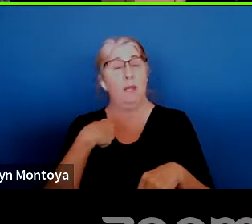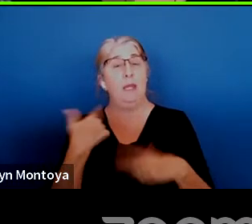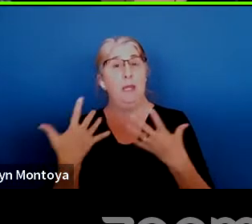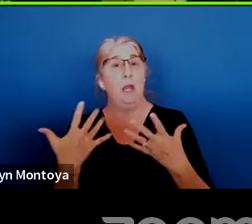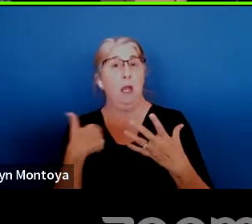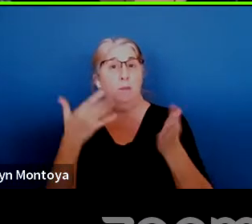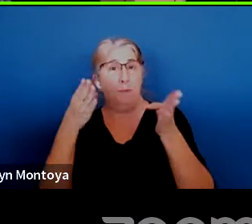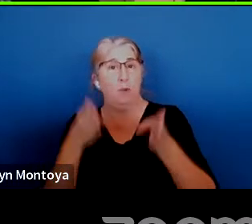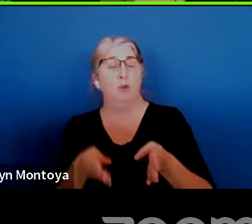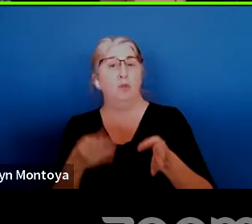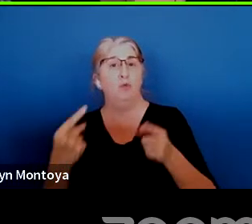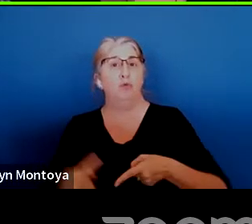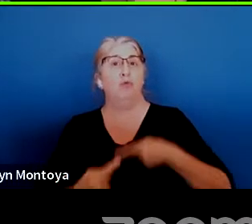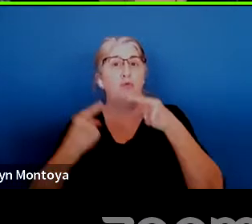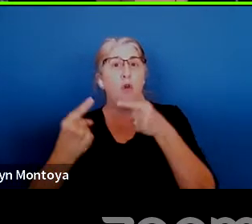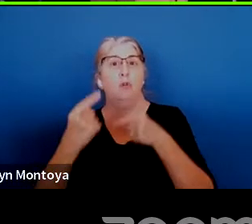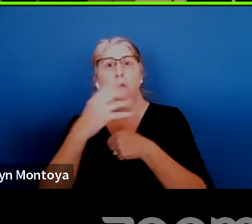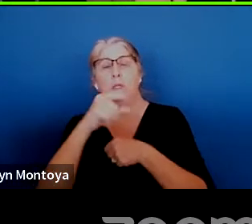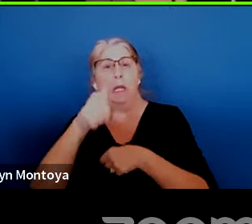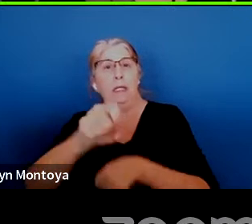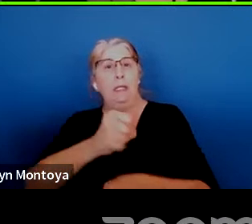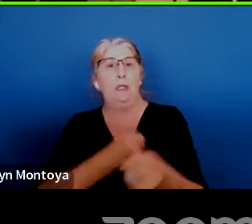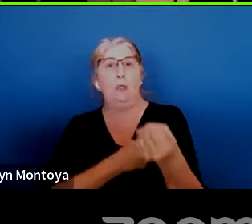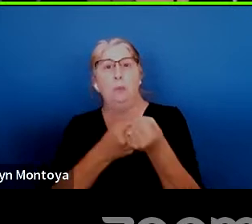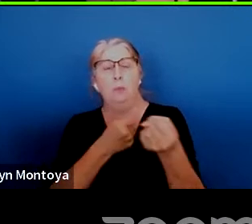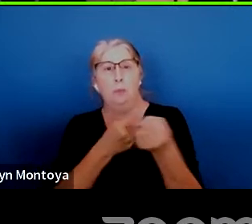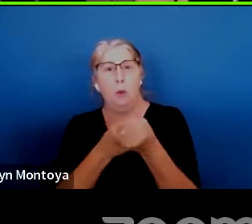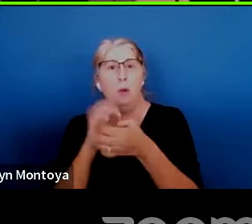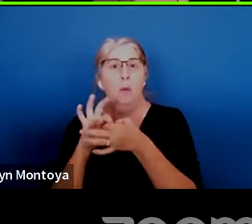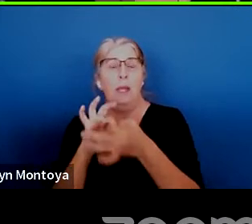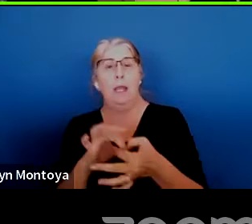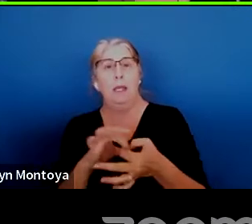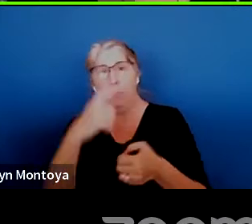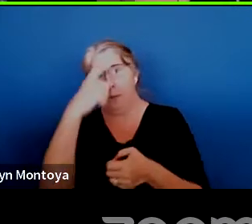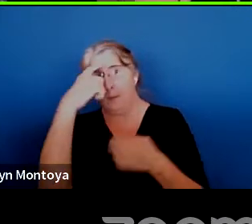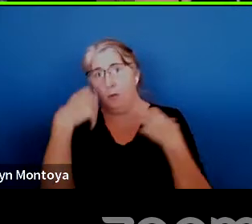struggles and needs support around mental health,